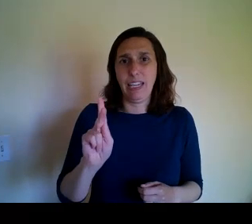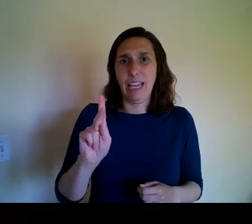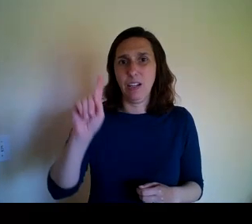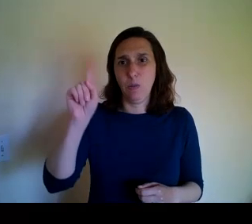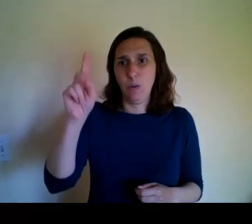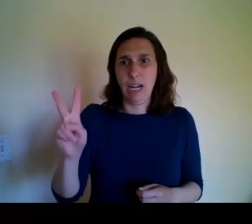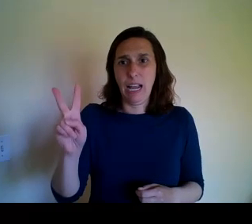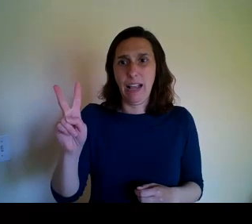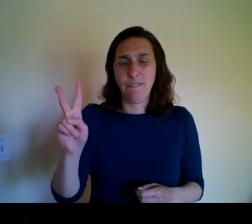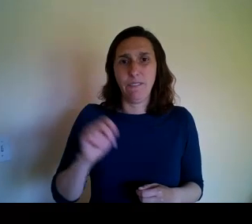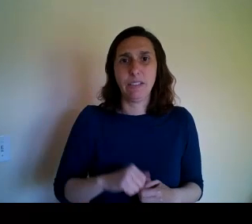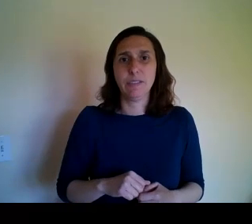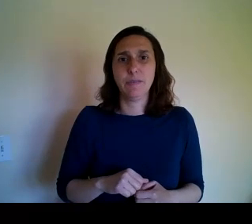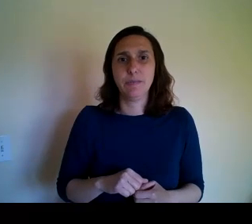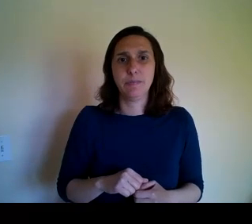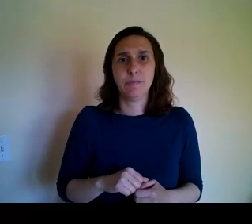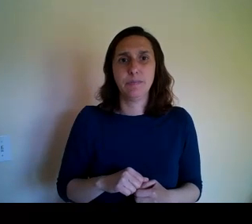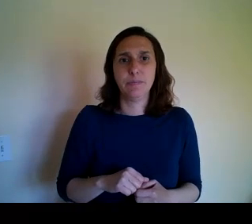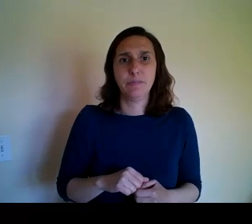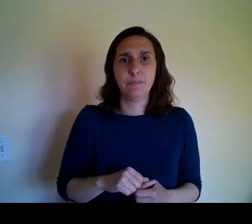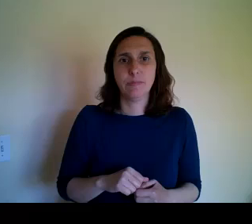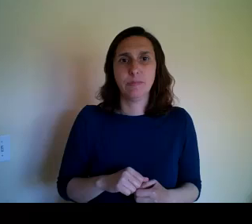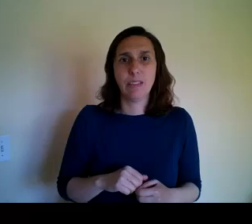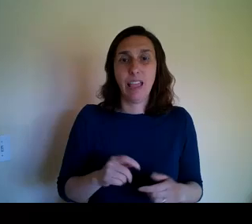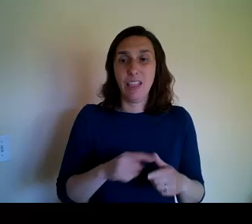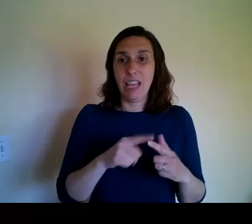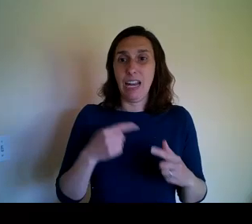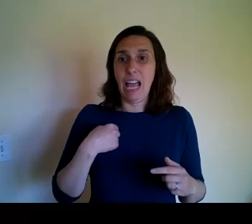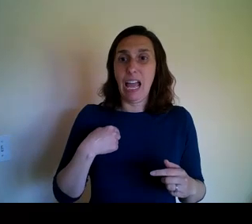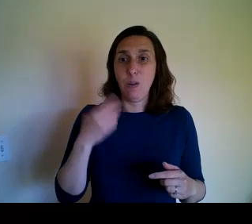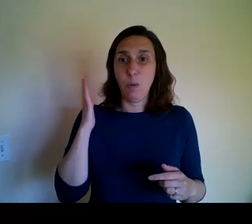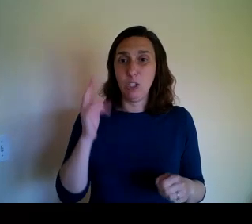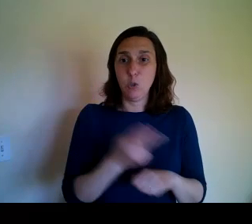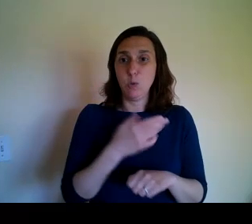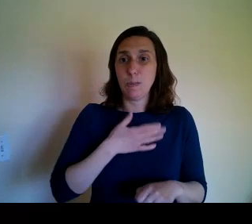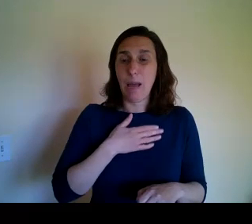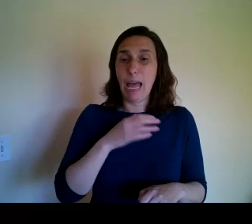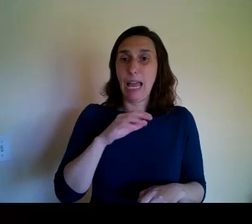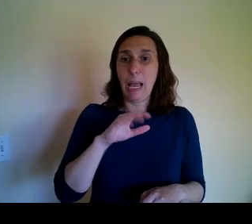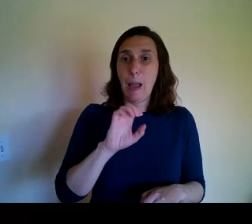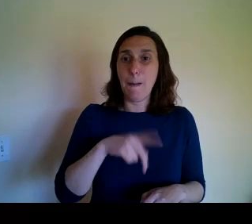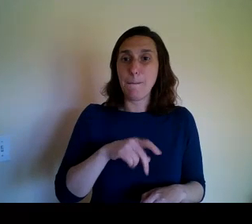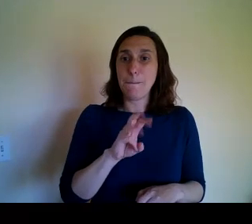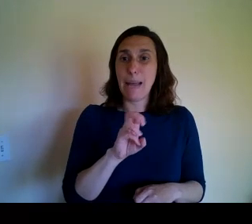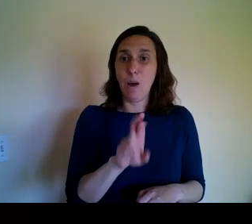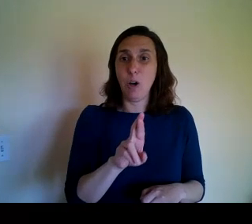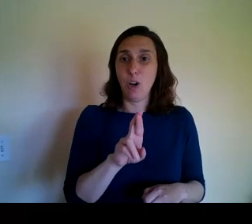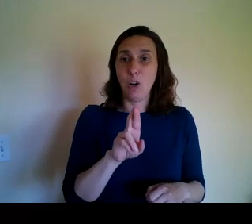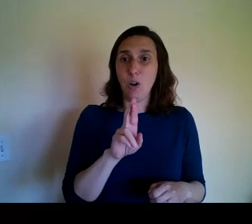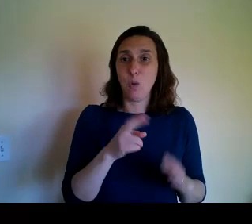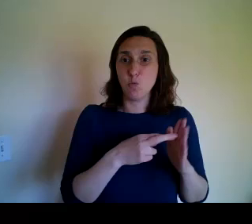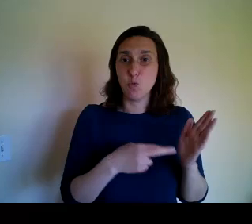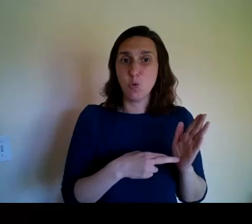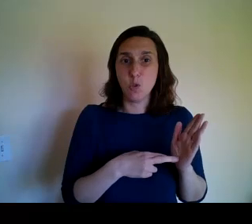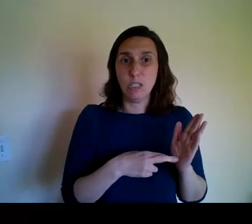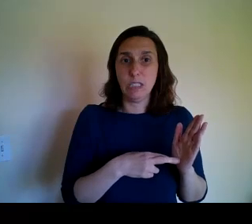the 1/2. Then I'm going to use my power rule, and I get 1/3